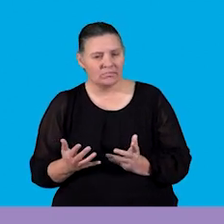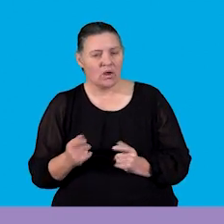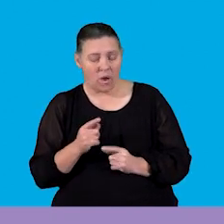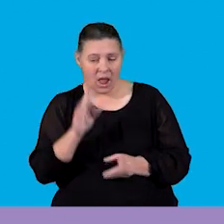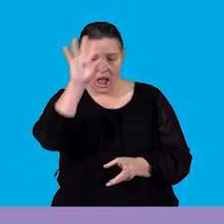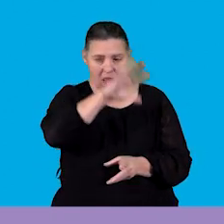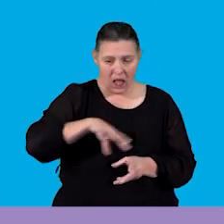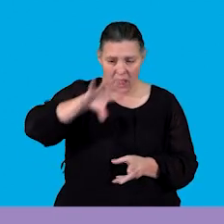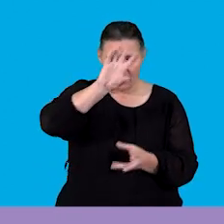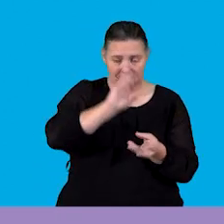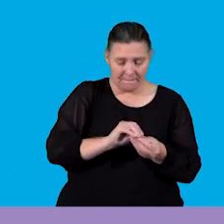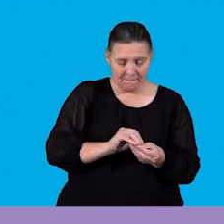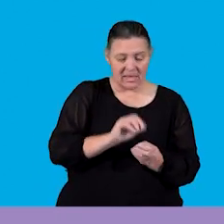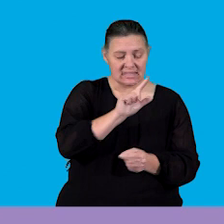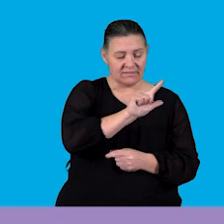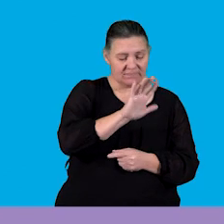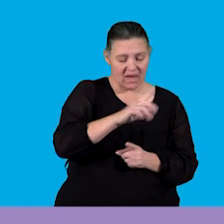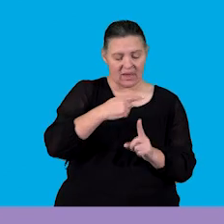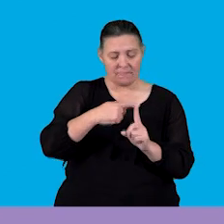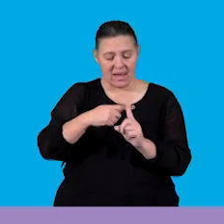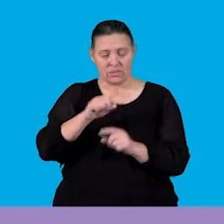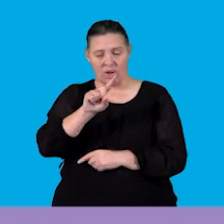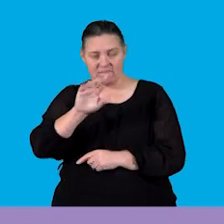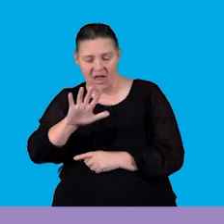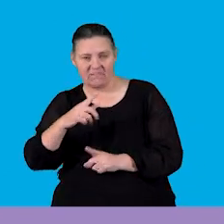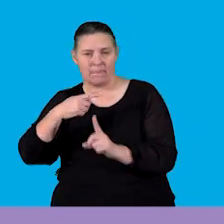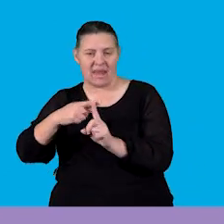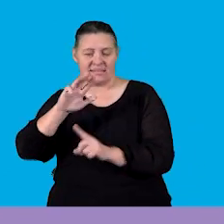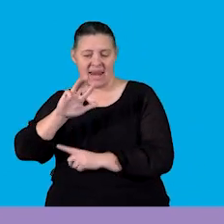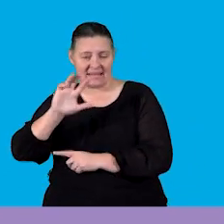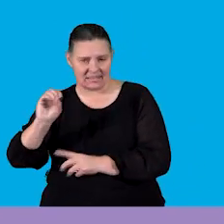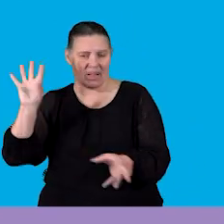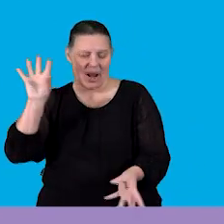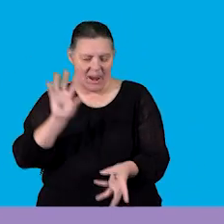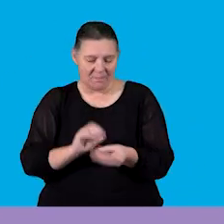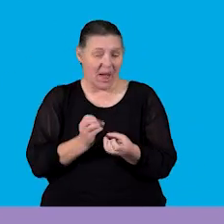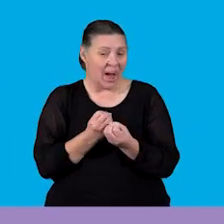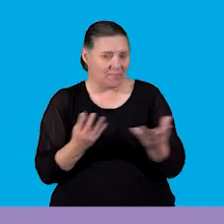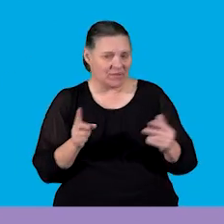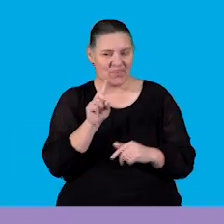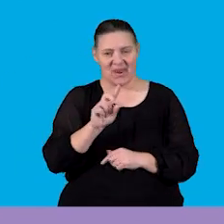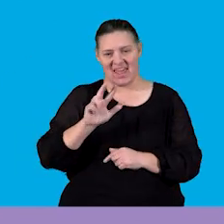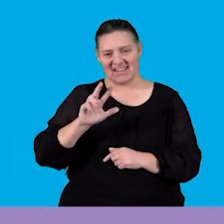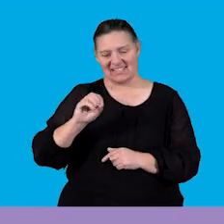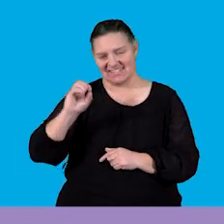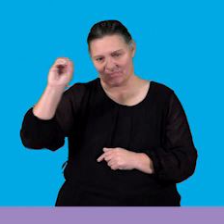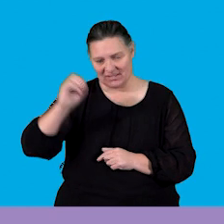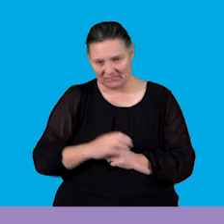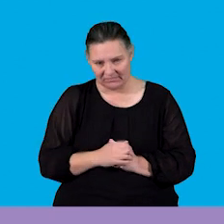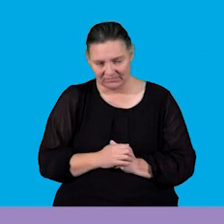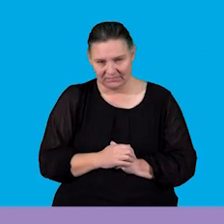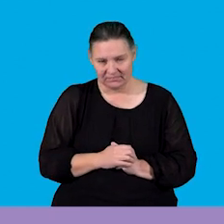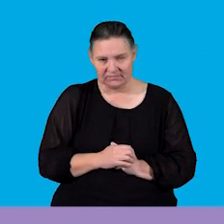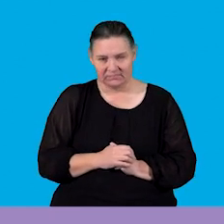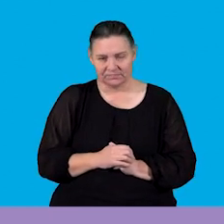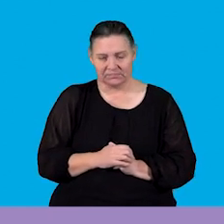75 degrees, in such a way that if we take 75 degrees and we add it to 15 degrees and we add that to the given 90